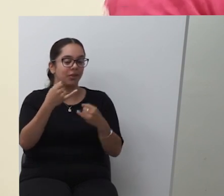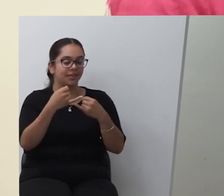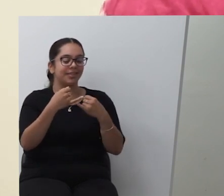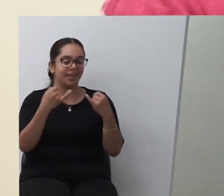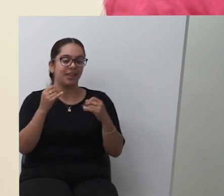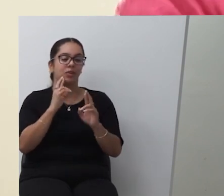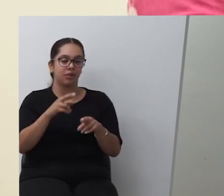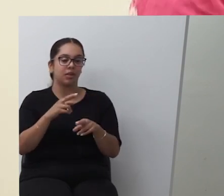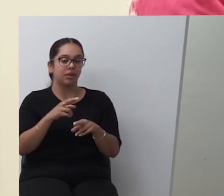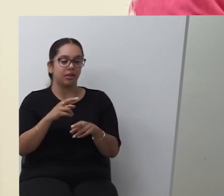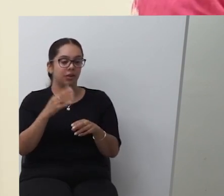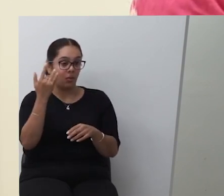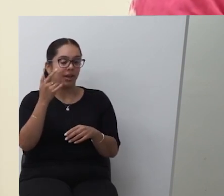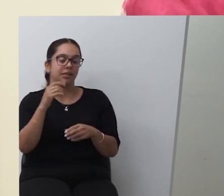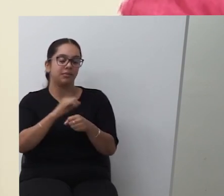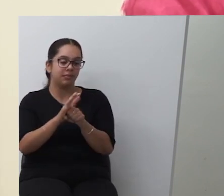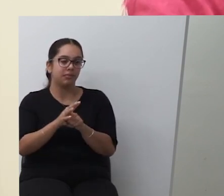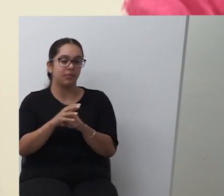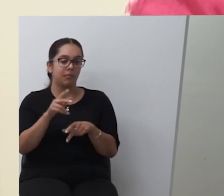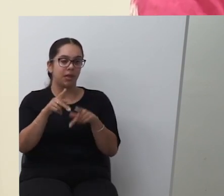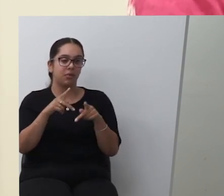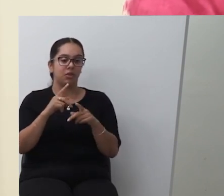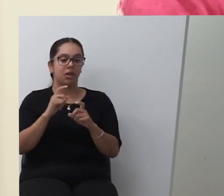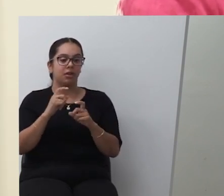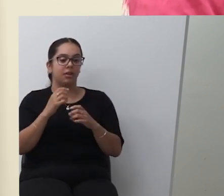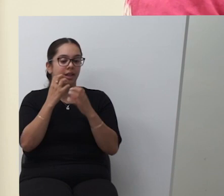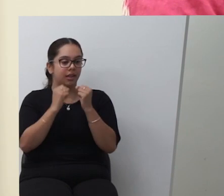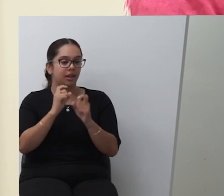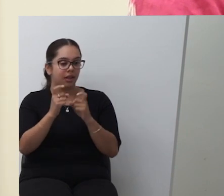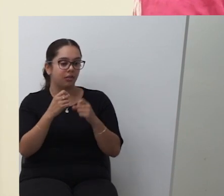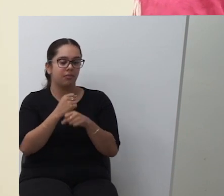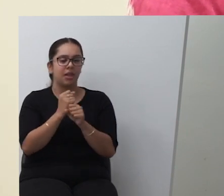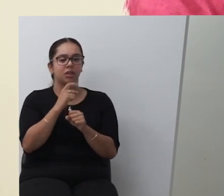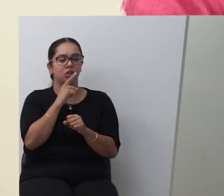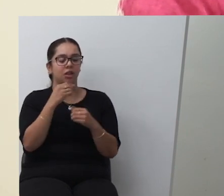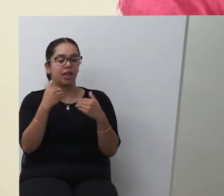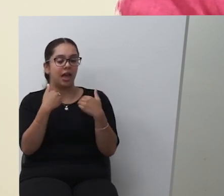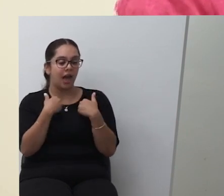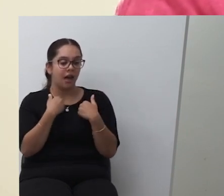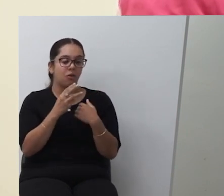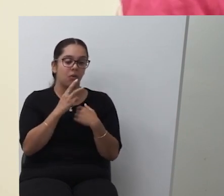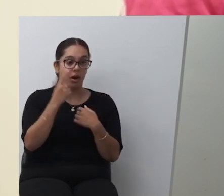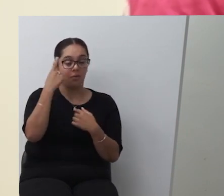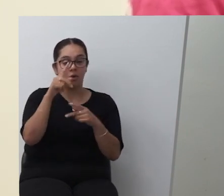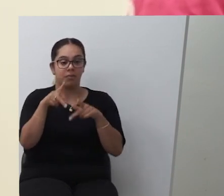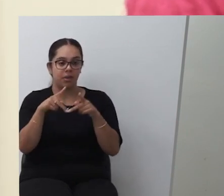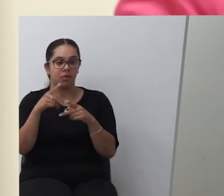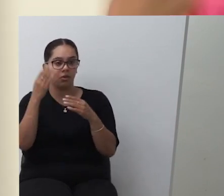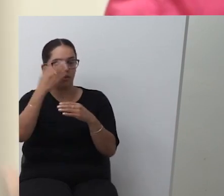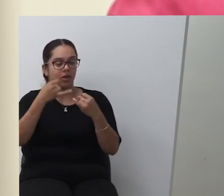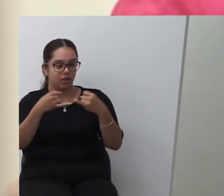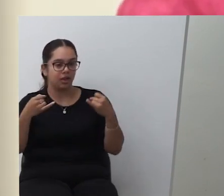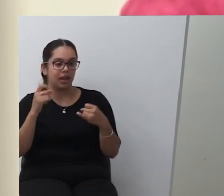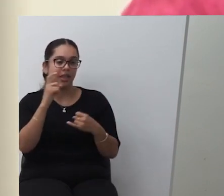were caregivers to the frontline responders, like making sure they had water and food, or giving their phone numbers so that